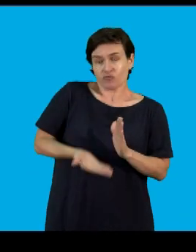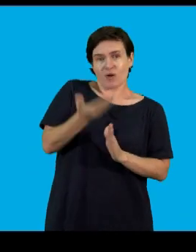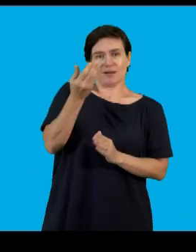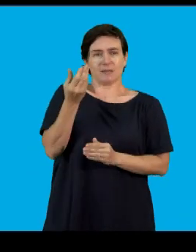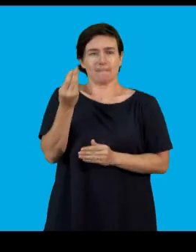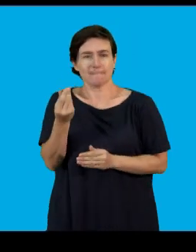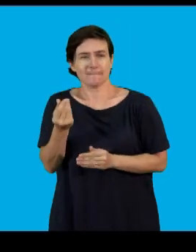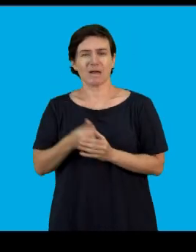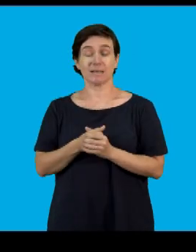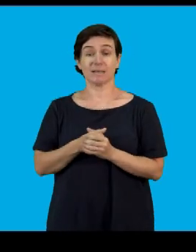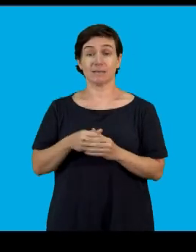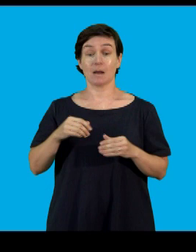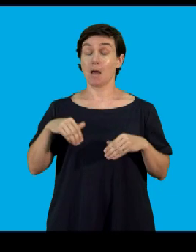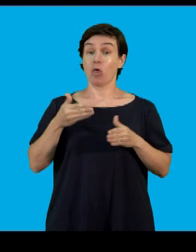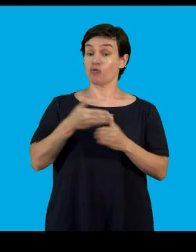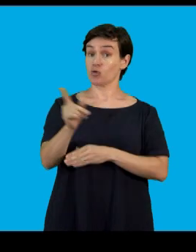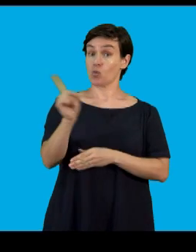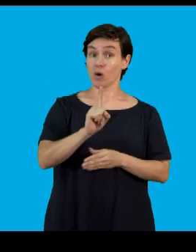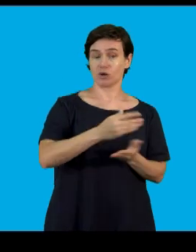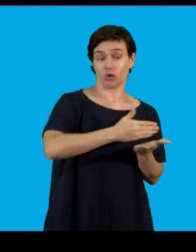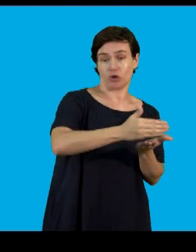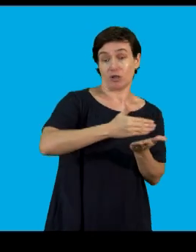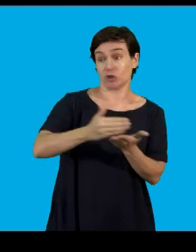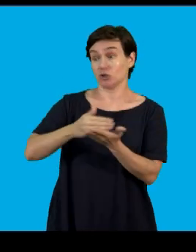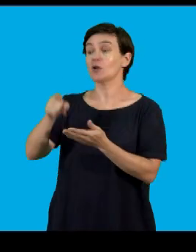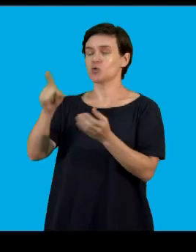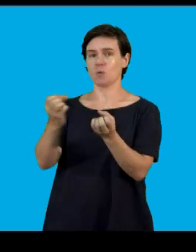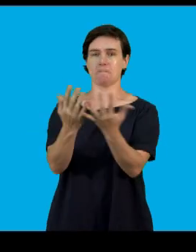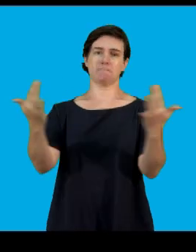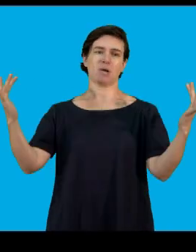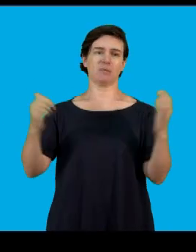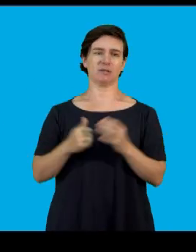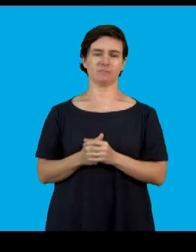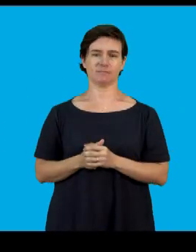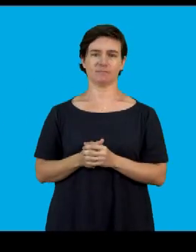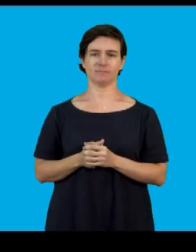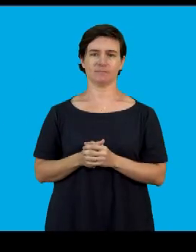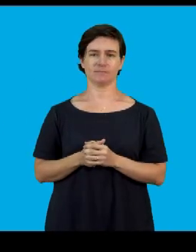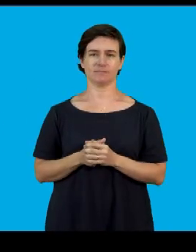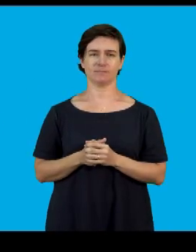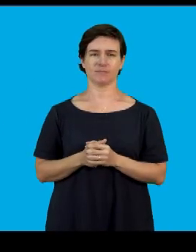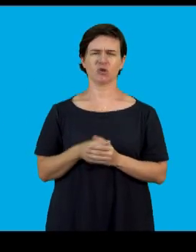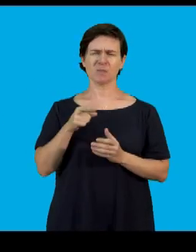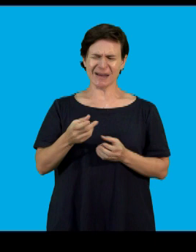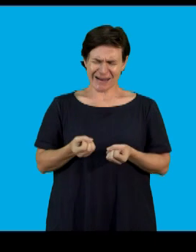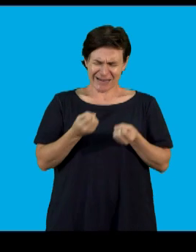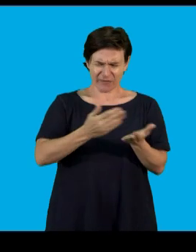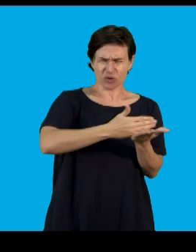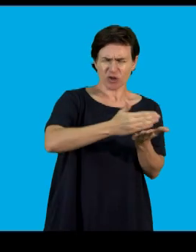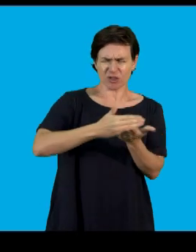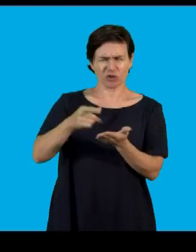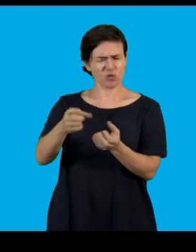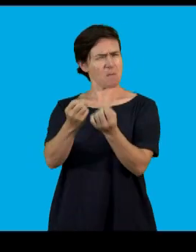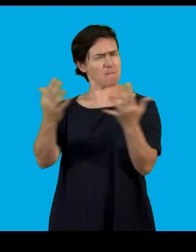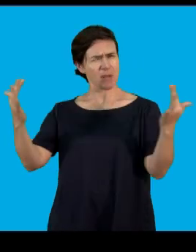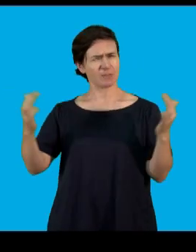capital by issuing shares to the public. It's very important that you read the question with understanding. Issuing shares to the